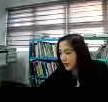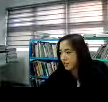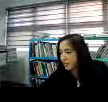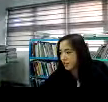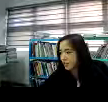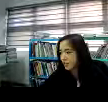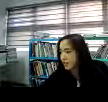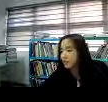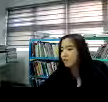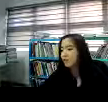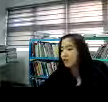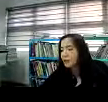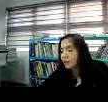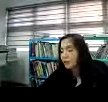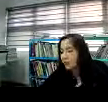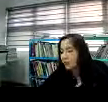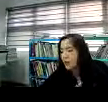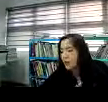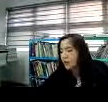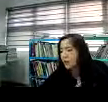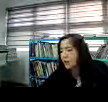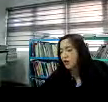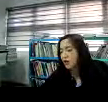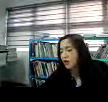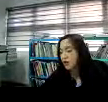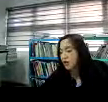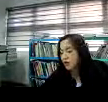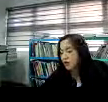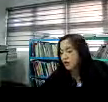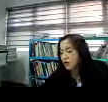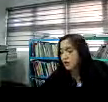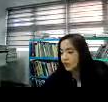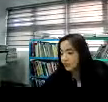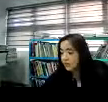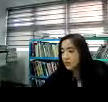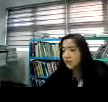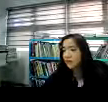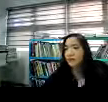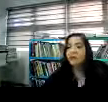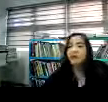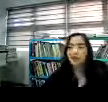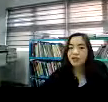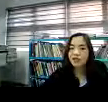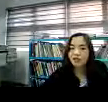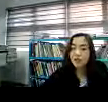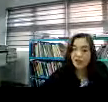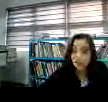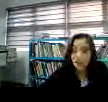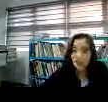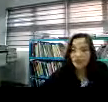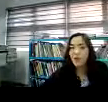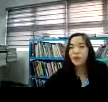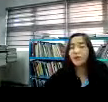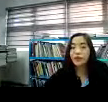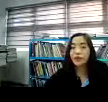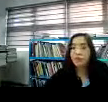text. Ibig pong sabihin, the material has a full text available that we can send it to your email.